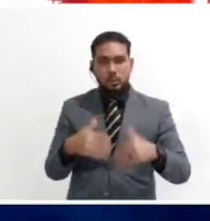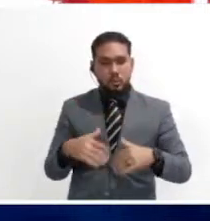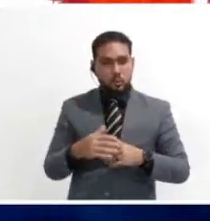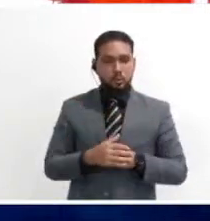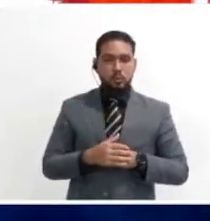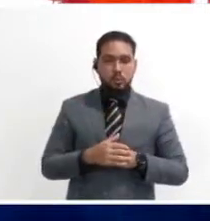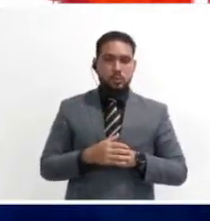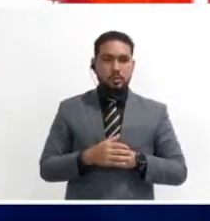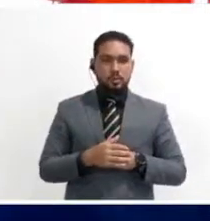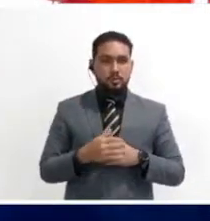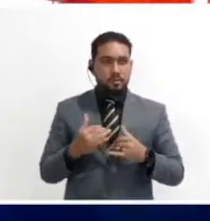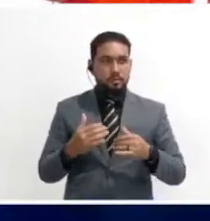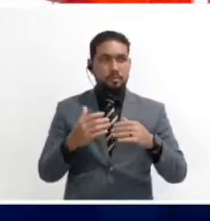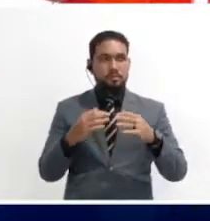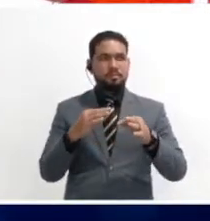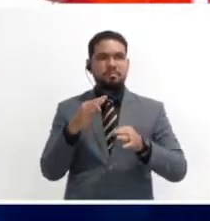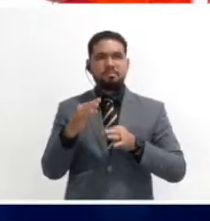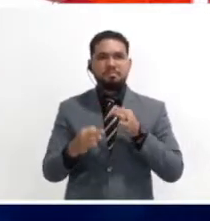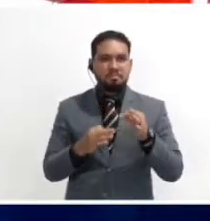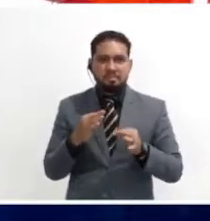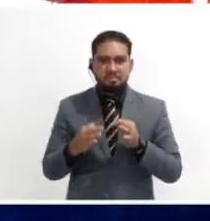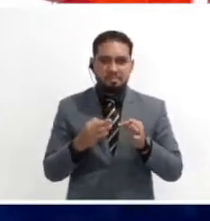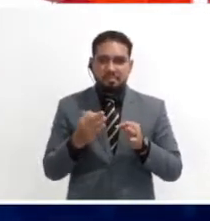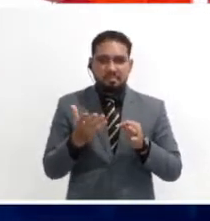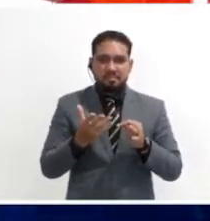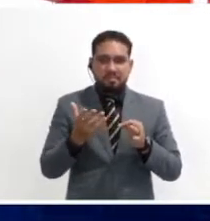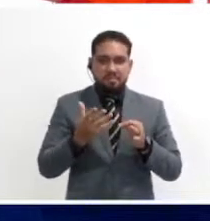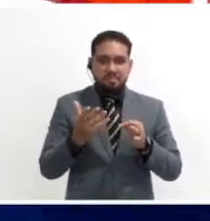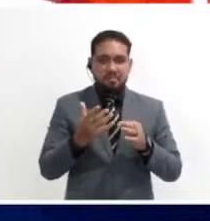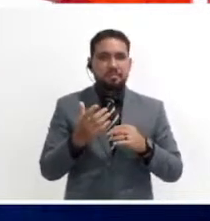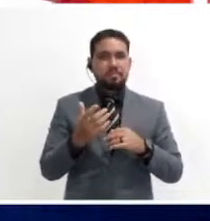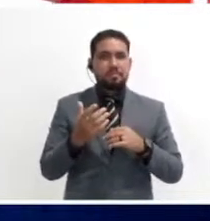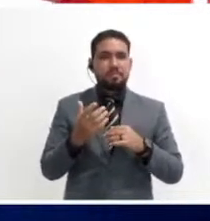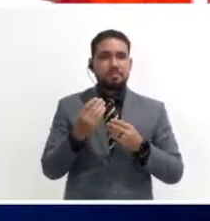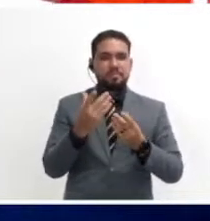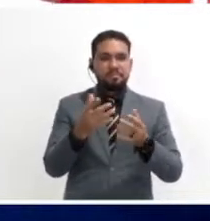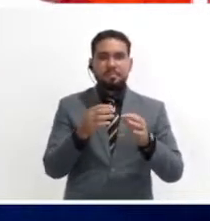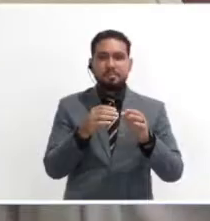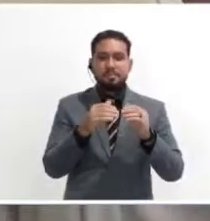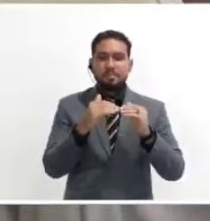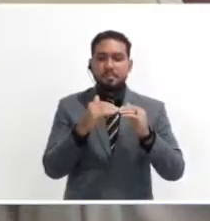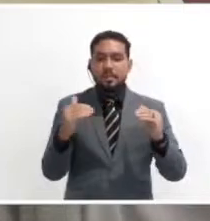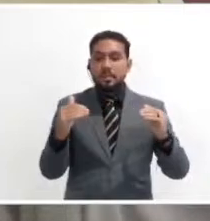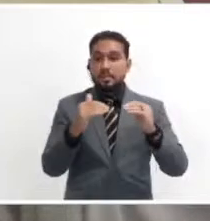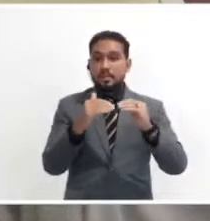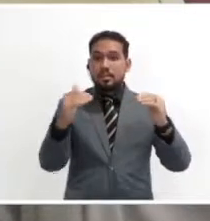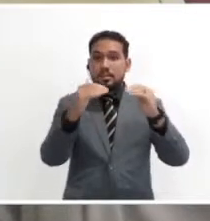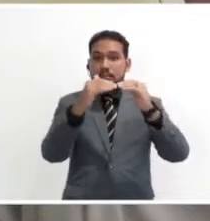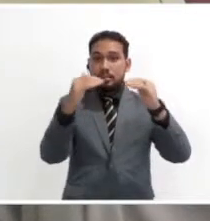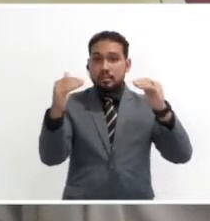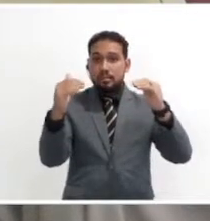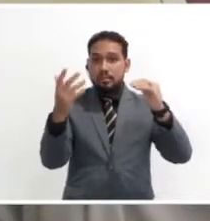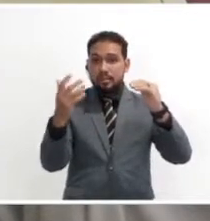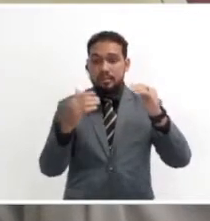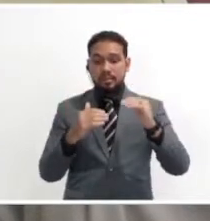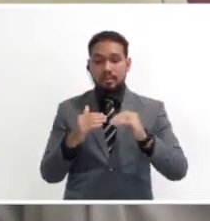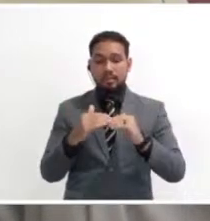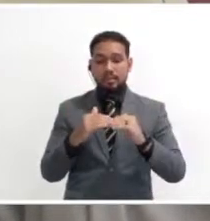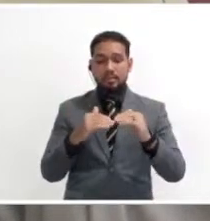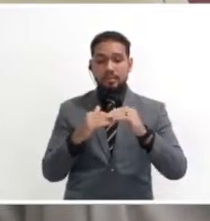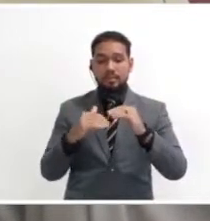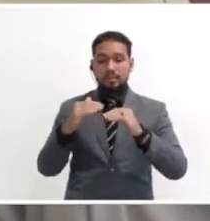I'll talk a little bit more in a second here about the different types of thin film, RDL, redistribution